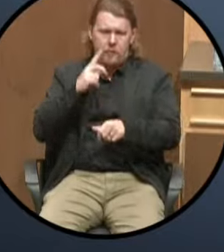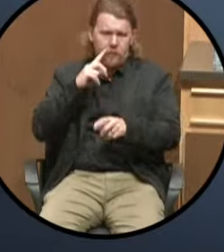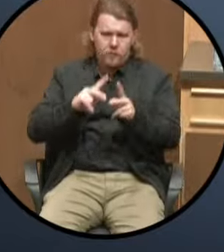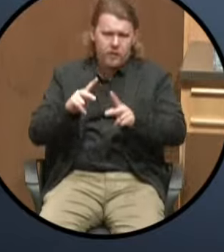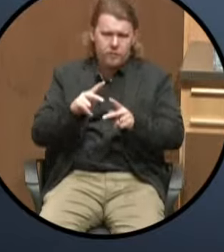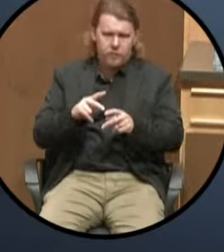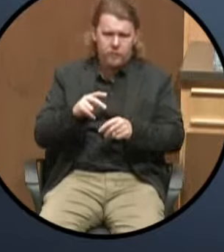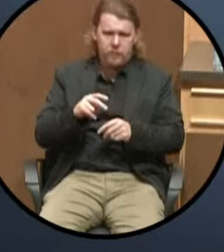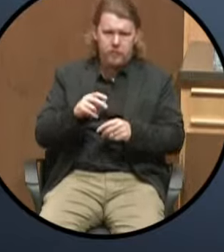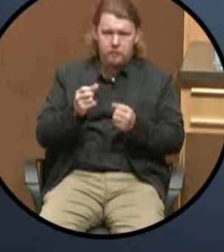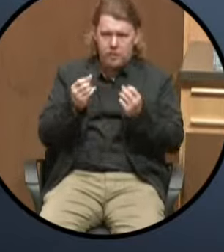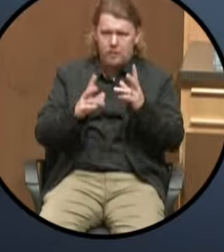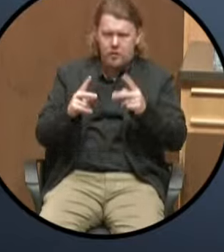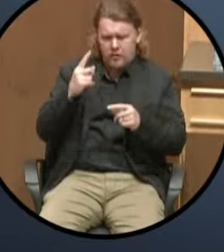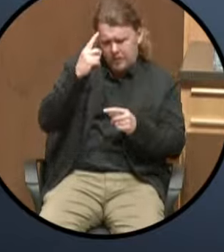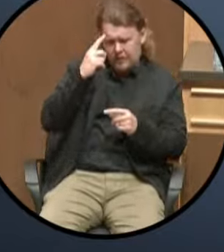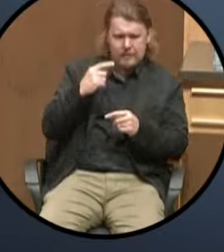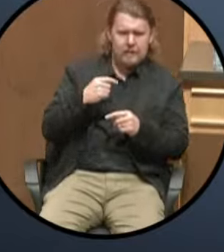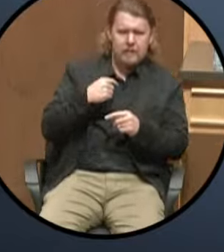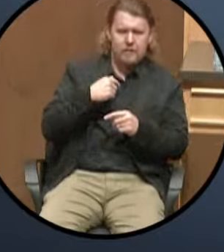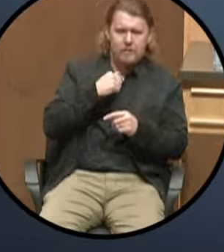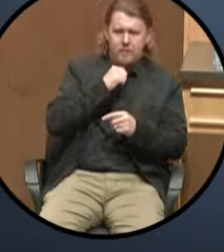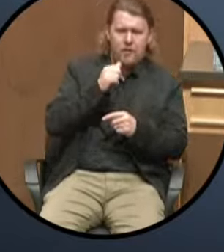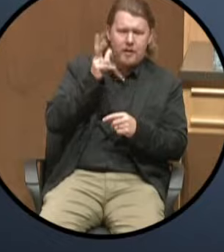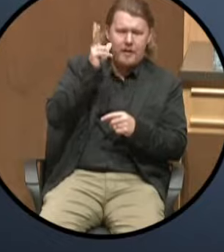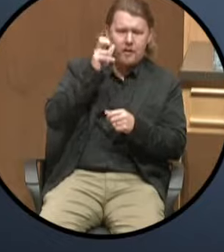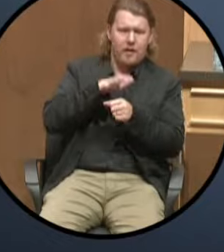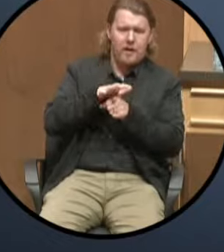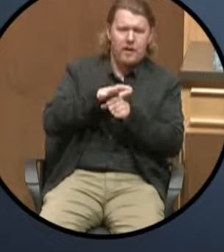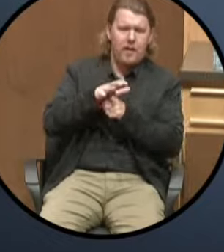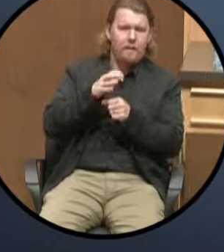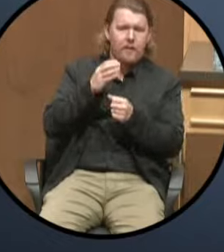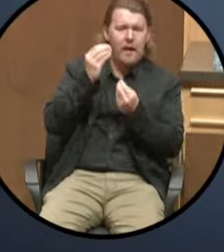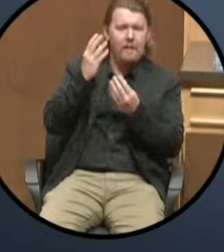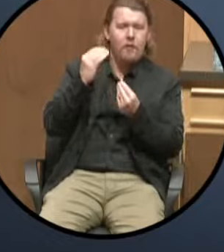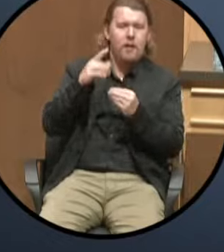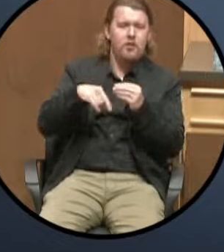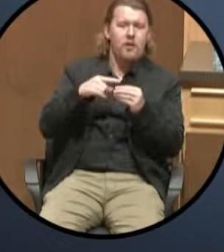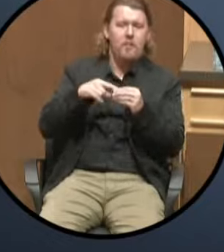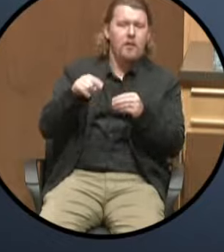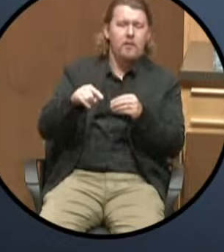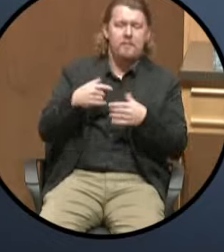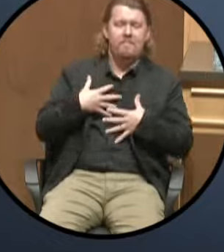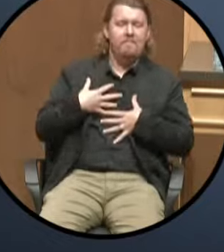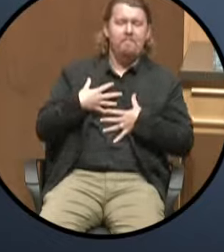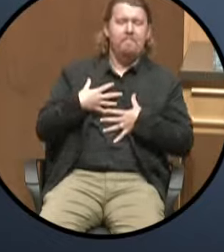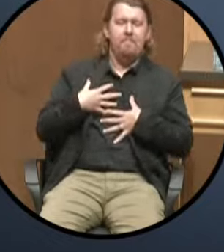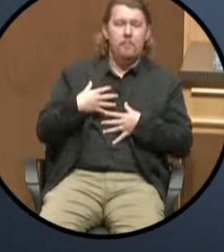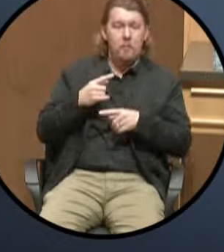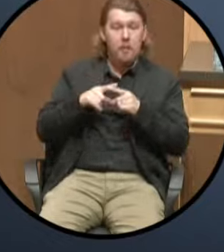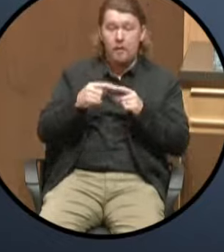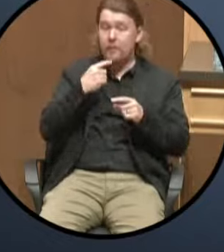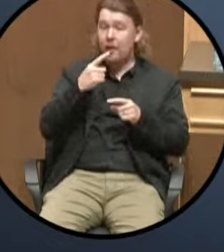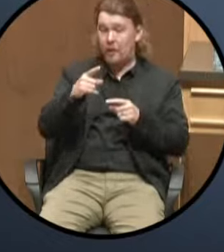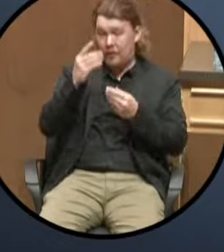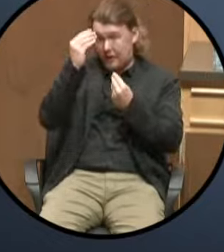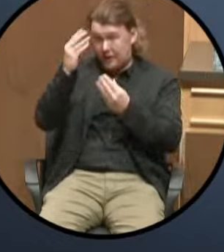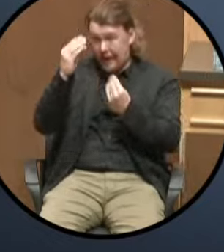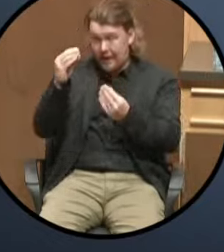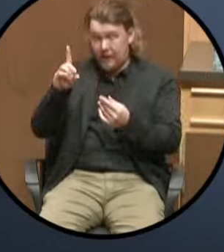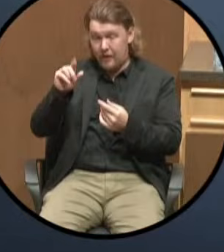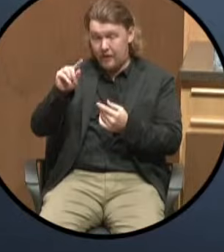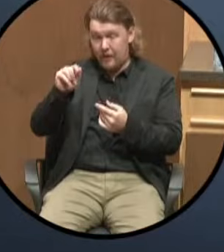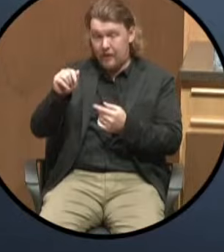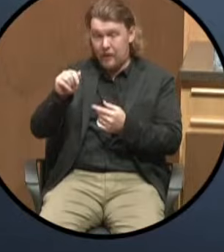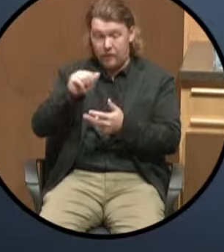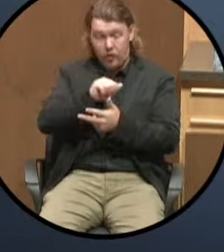enough about potentially. But I can tell you that the data that's out there for all three vaccines, in